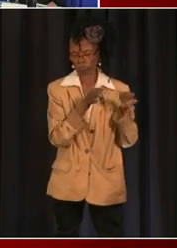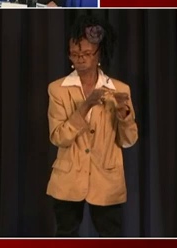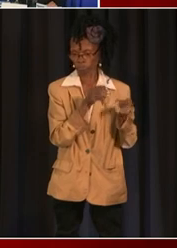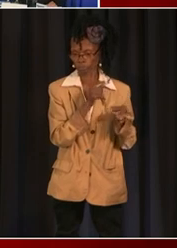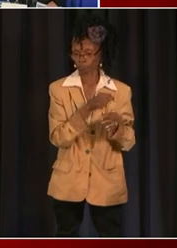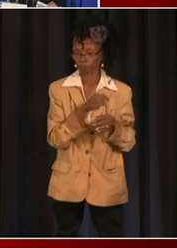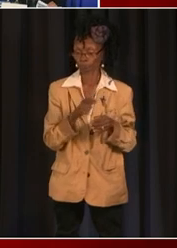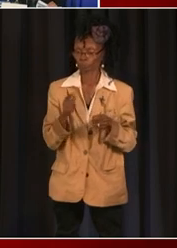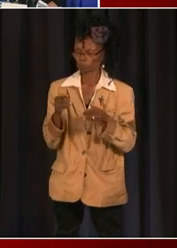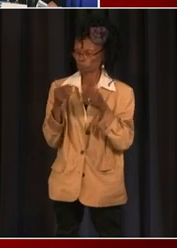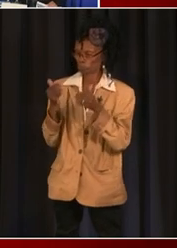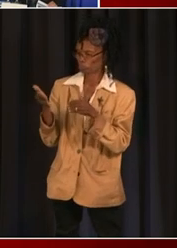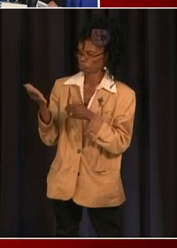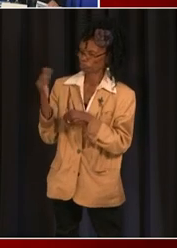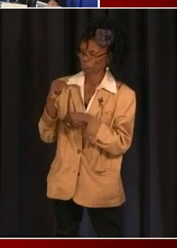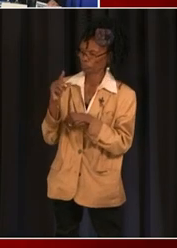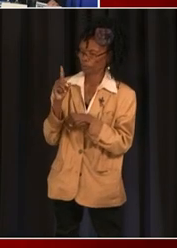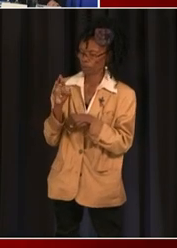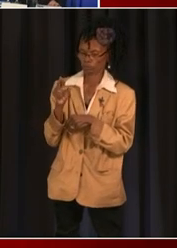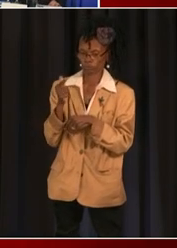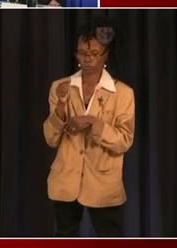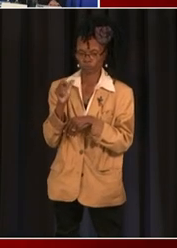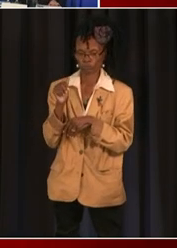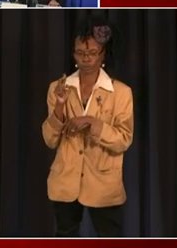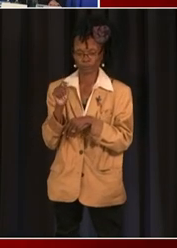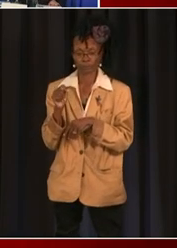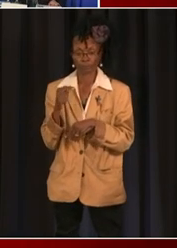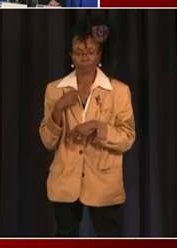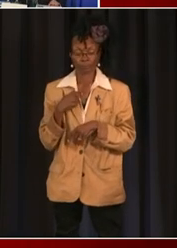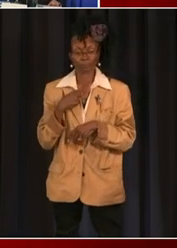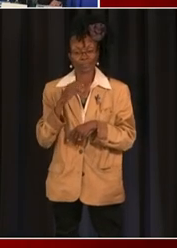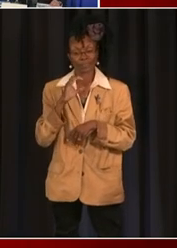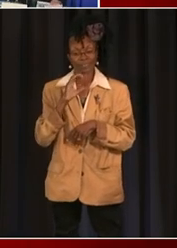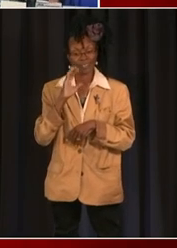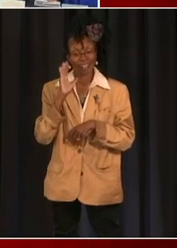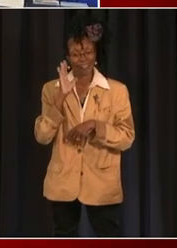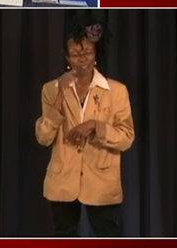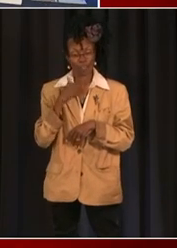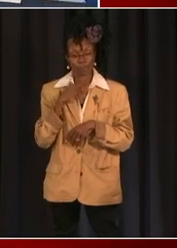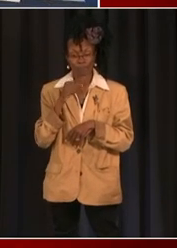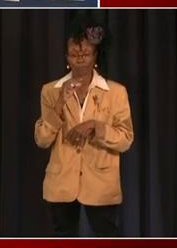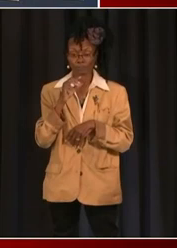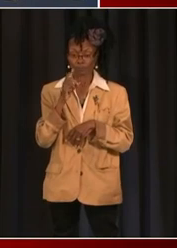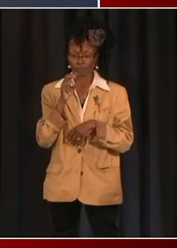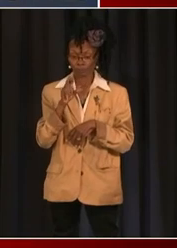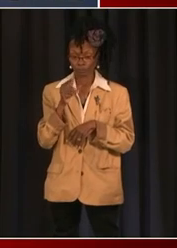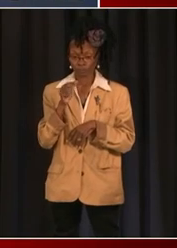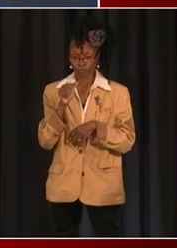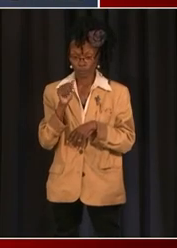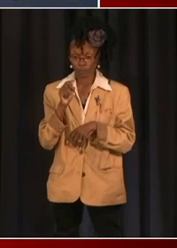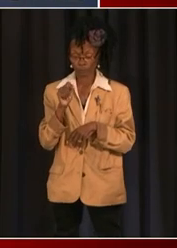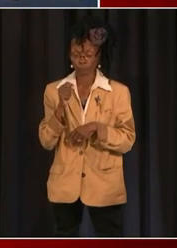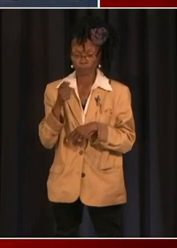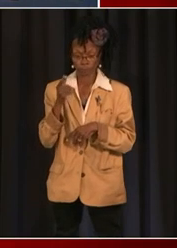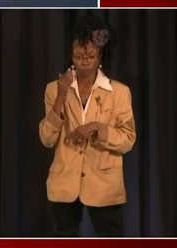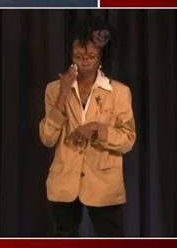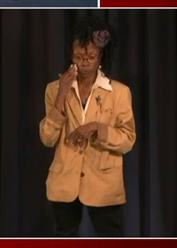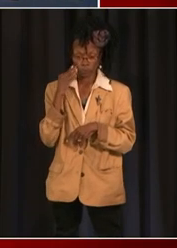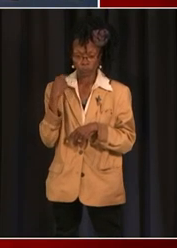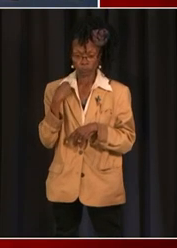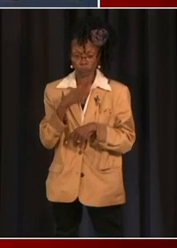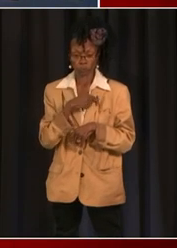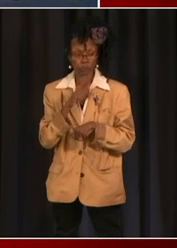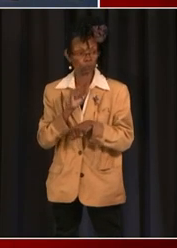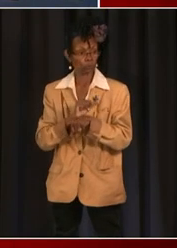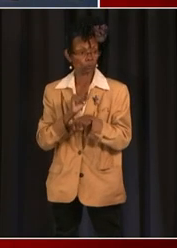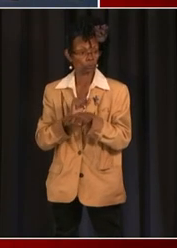Bowser. Again, Christina Grant from OSSI. As the District of Columbia's state education agency, we are working